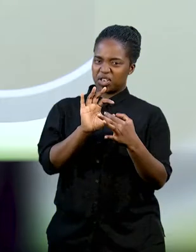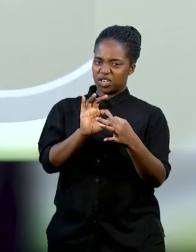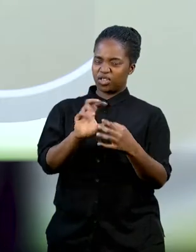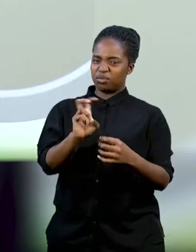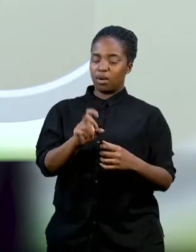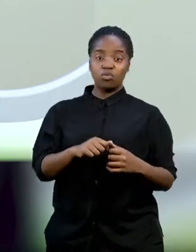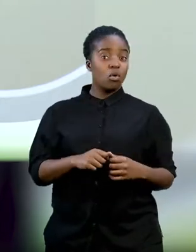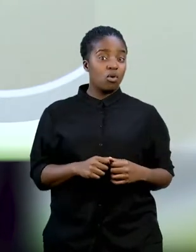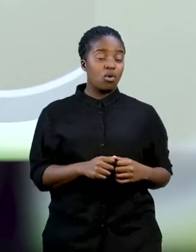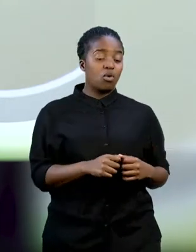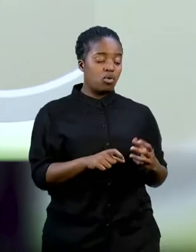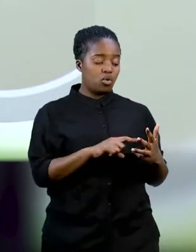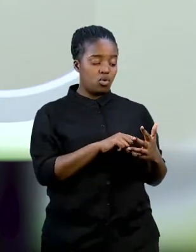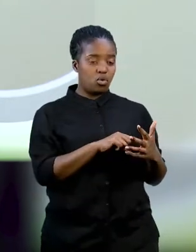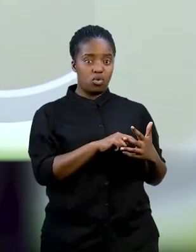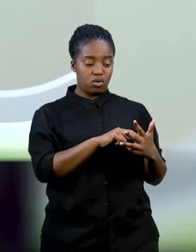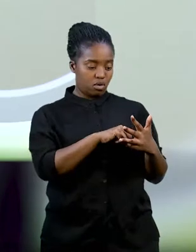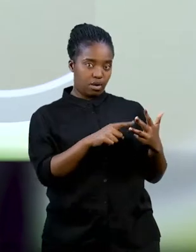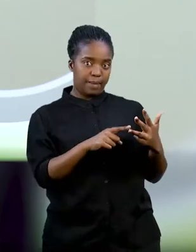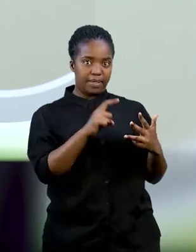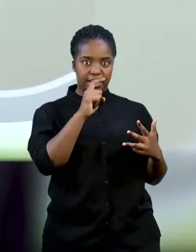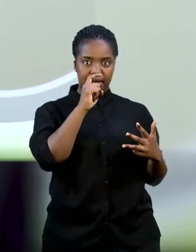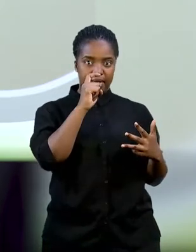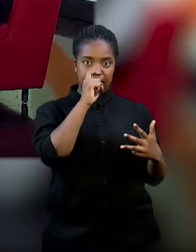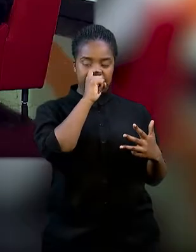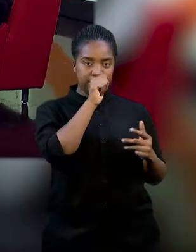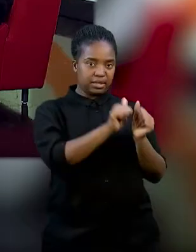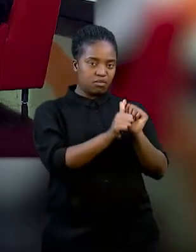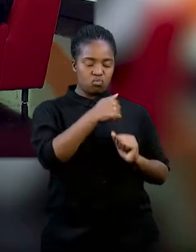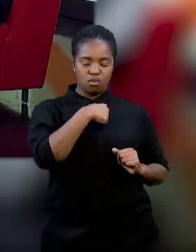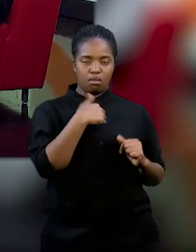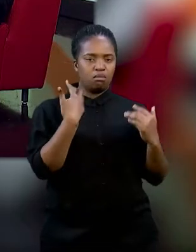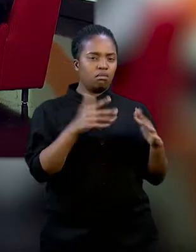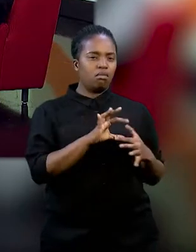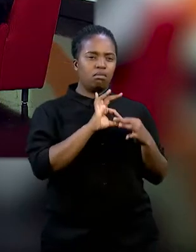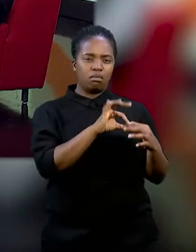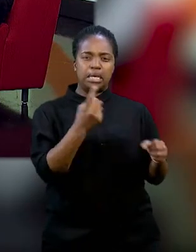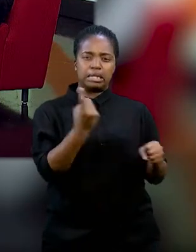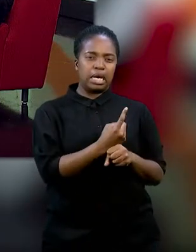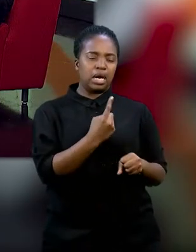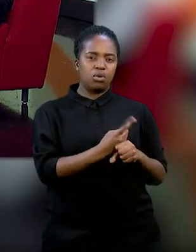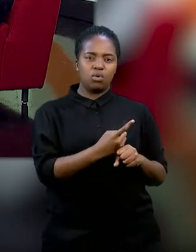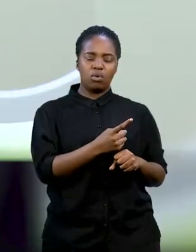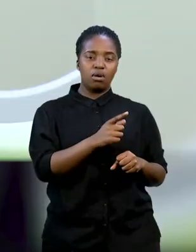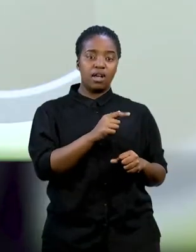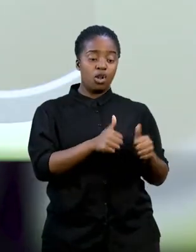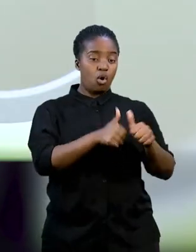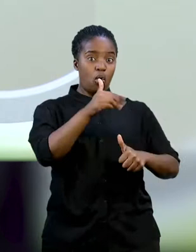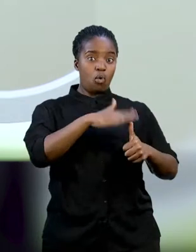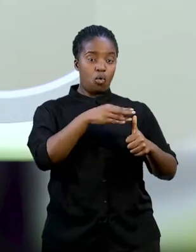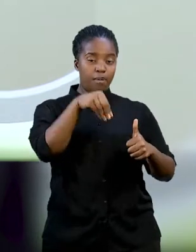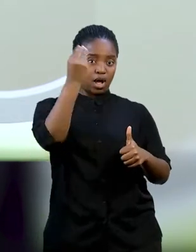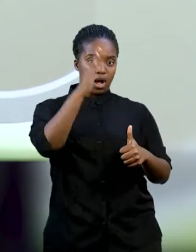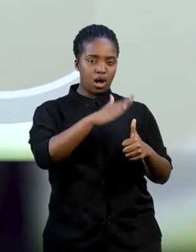hola ntse ba nthute dintho tse dingata like ba usbaka ne ba sa nkhetolile ne ba tsama le nna o mongwe mogolo first